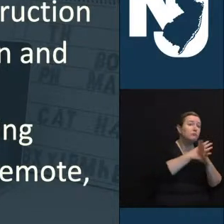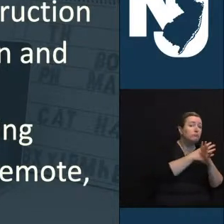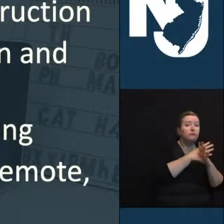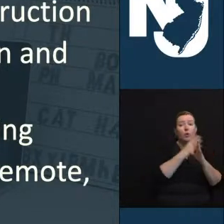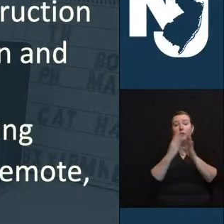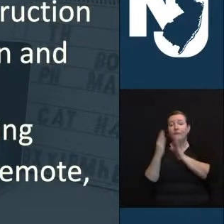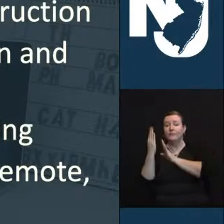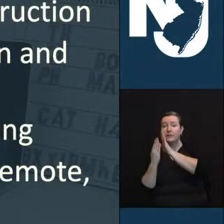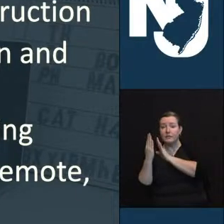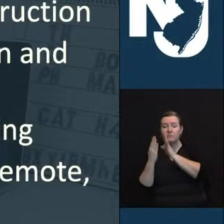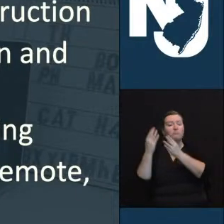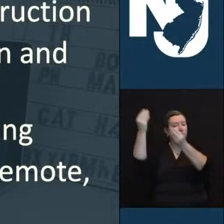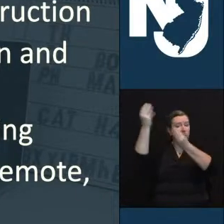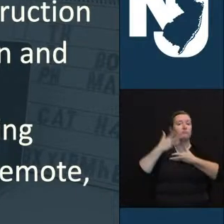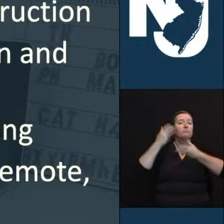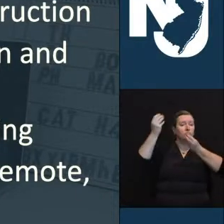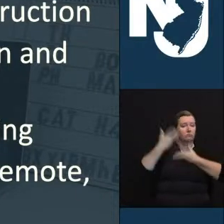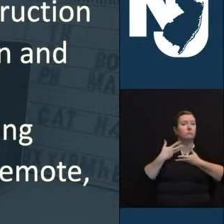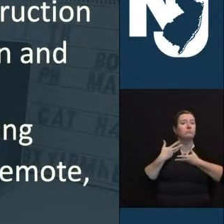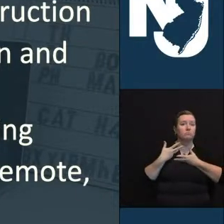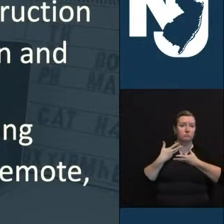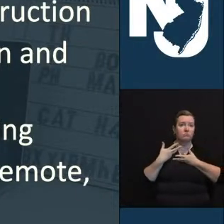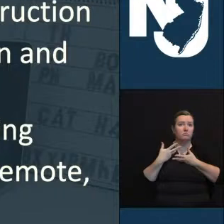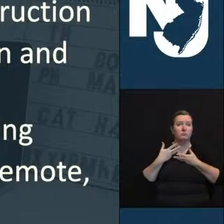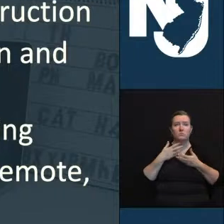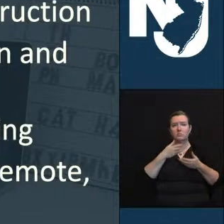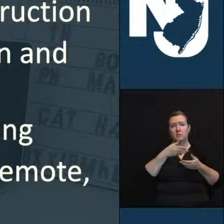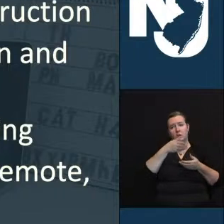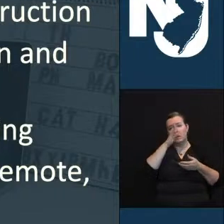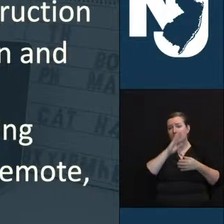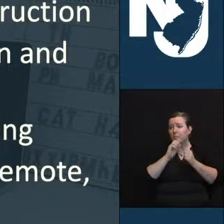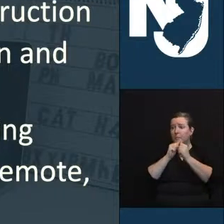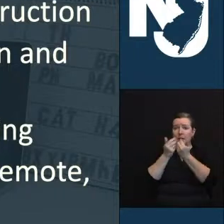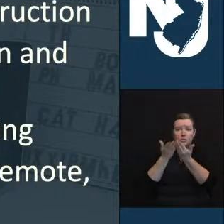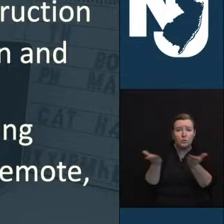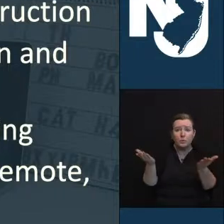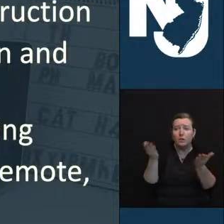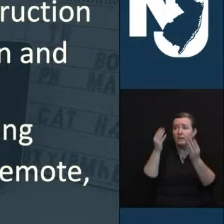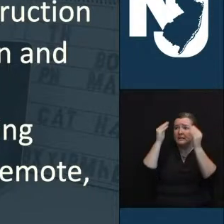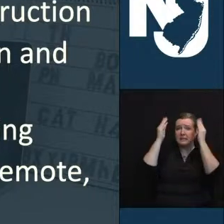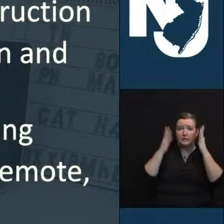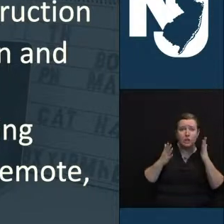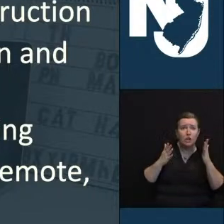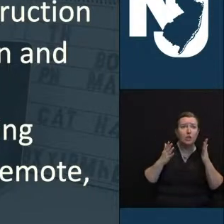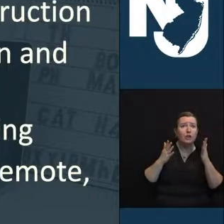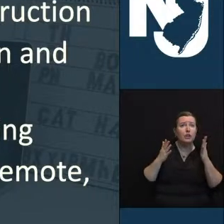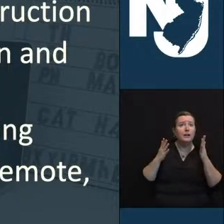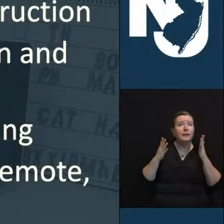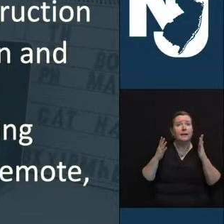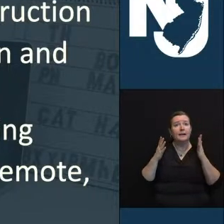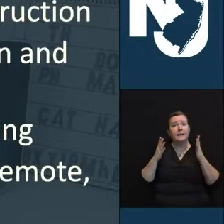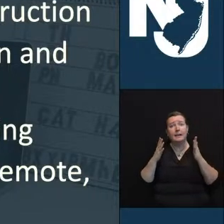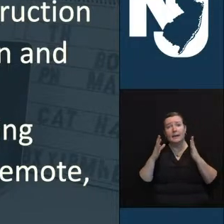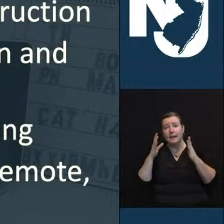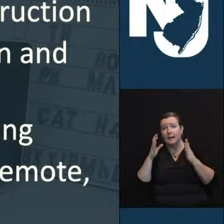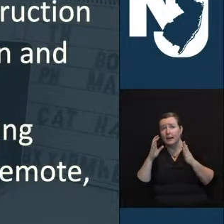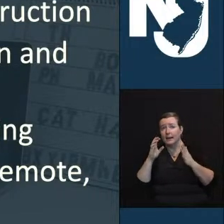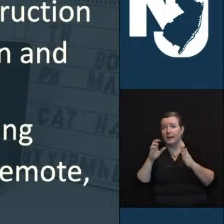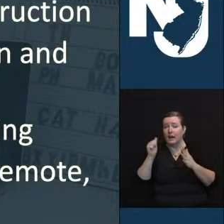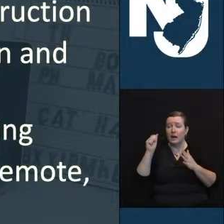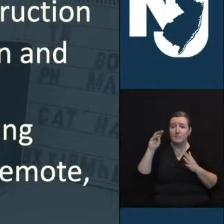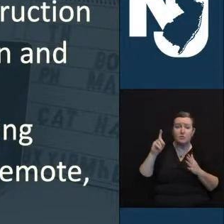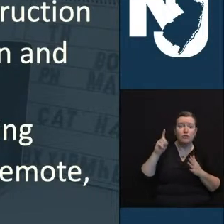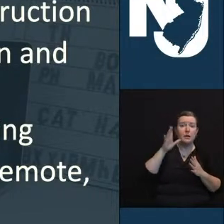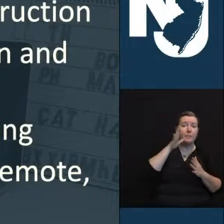educators, bless them, administrators, parents, moms and dads, students, everyone, for continuing to work together under what